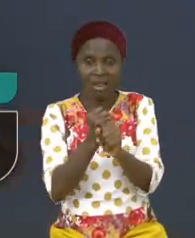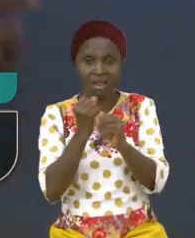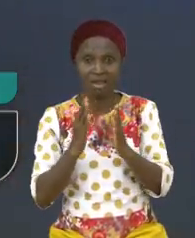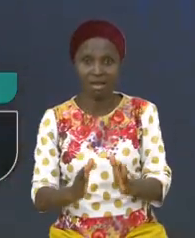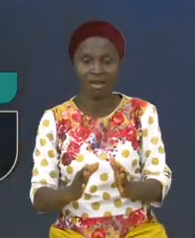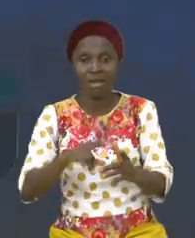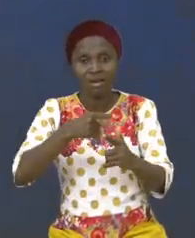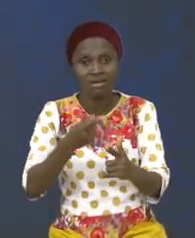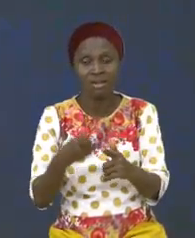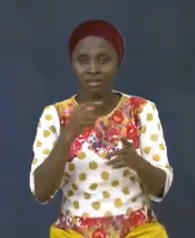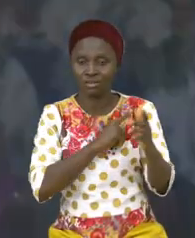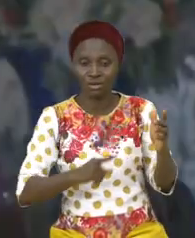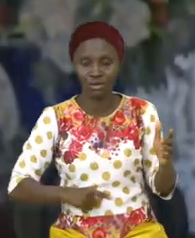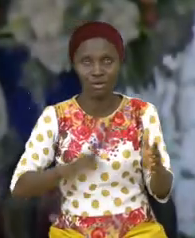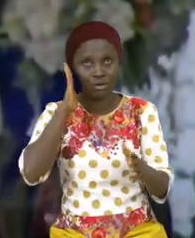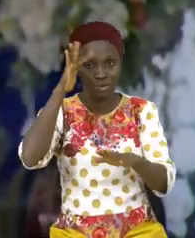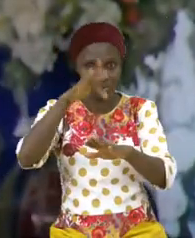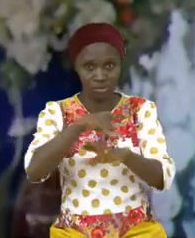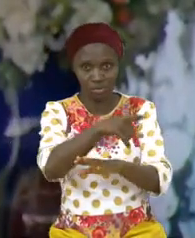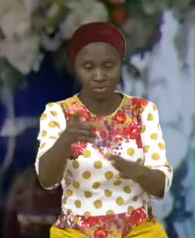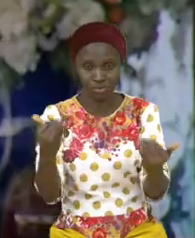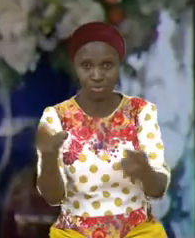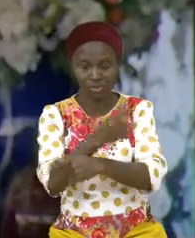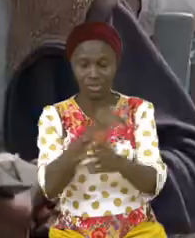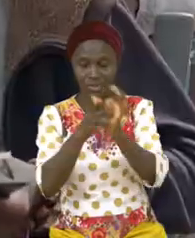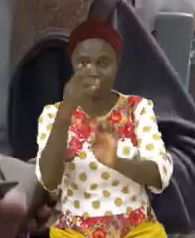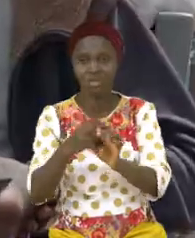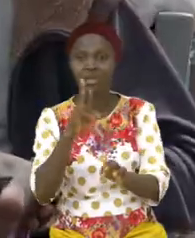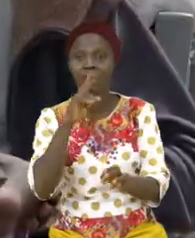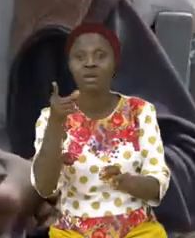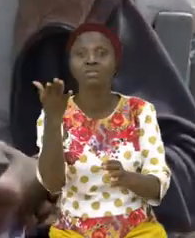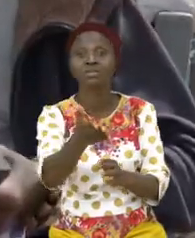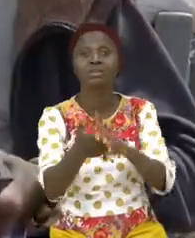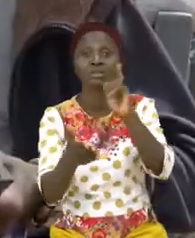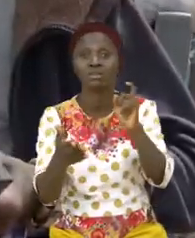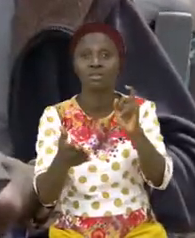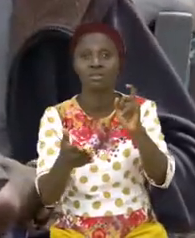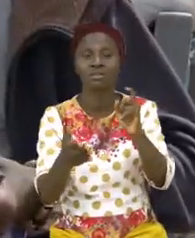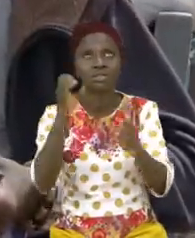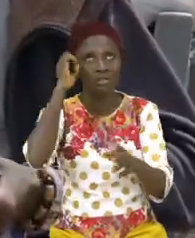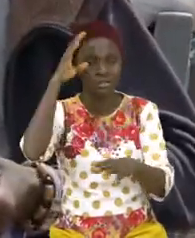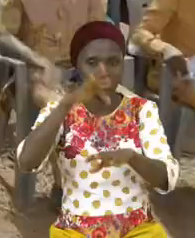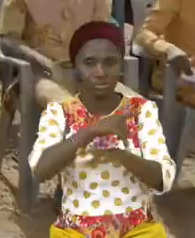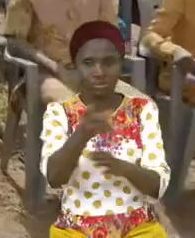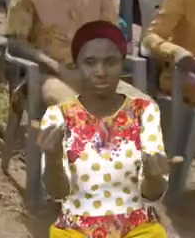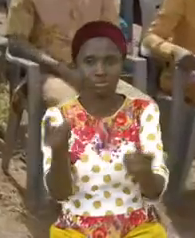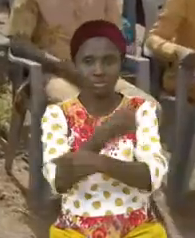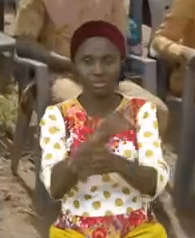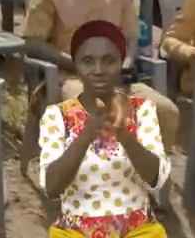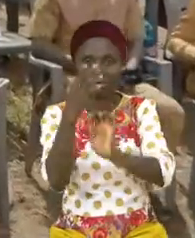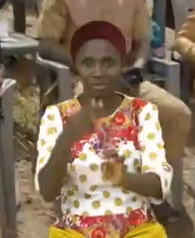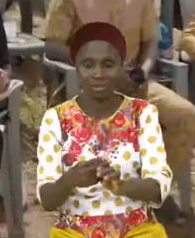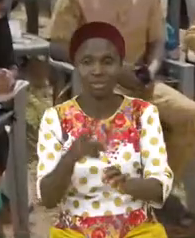Lord touches you today, where are you? He'll touch you today. You'll not be in